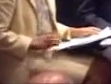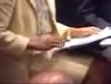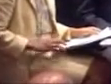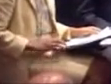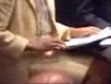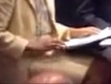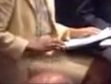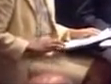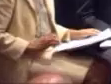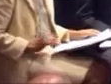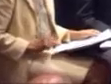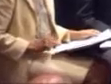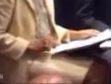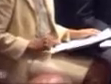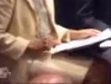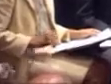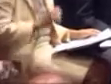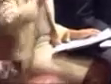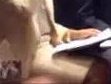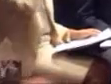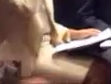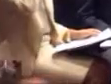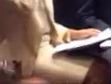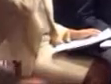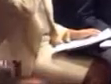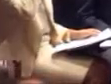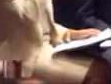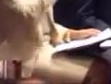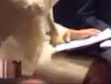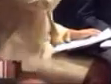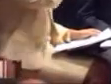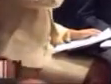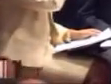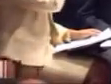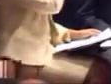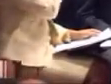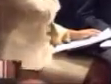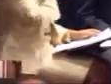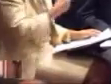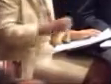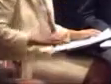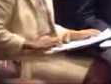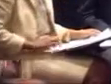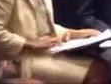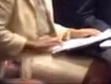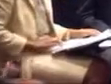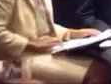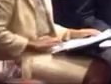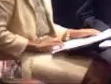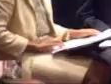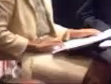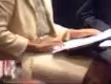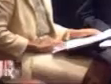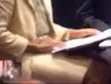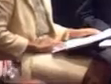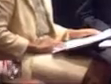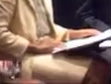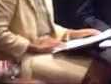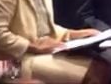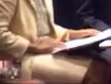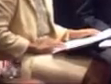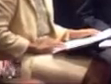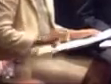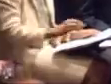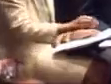to say what we're going to cover in this important session. As we have heard in